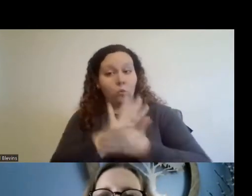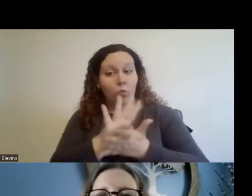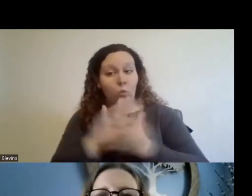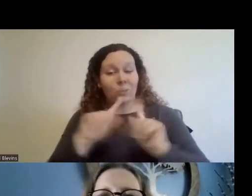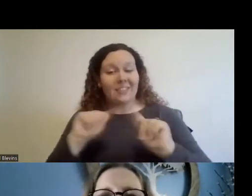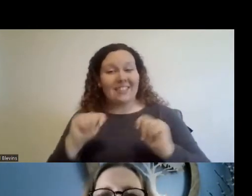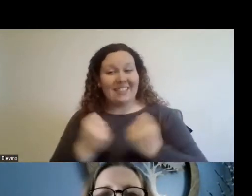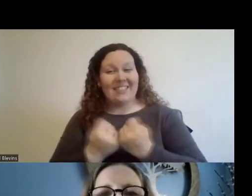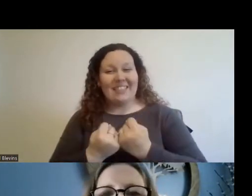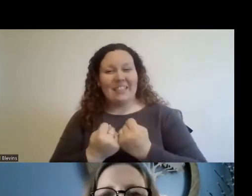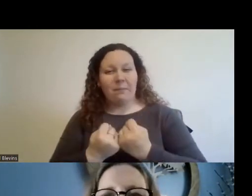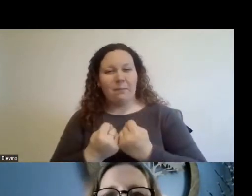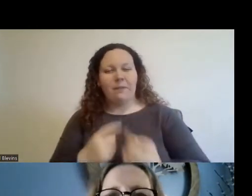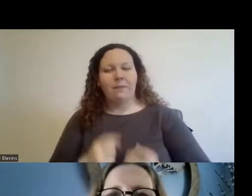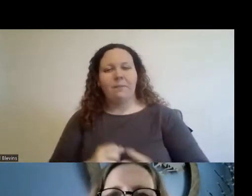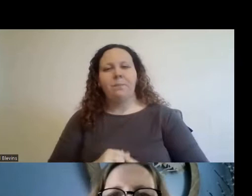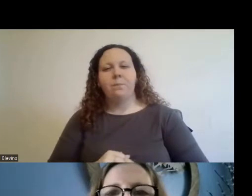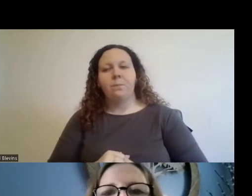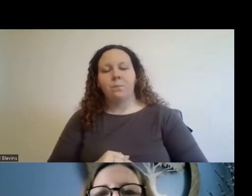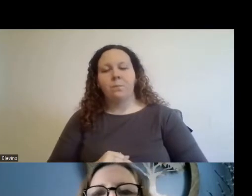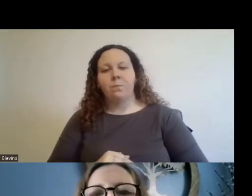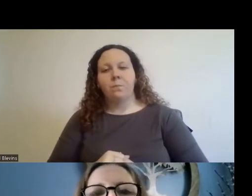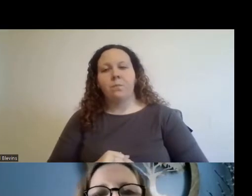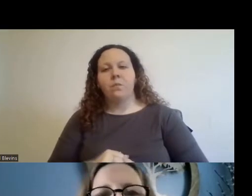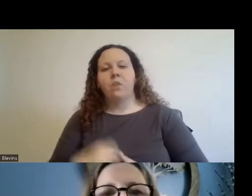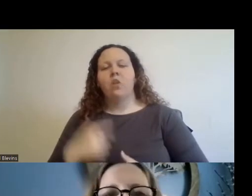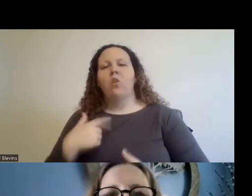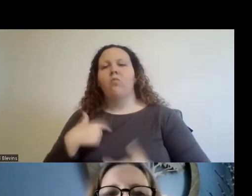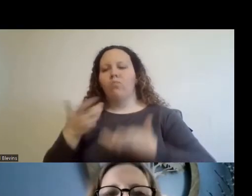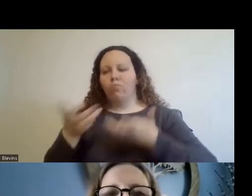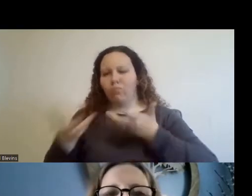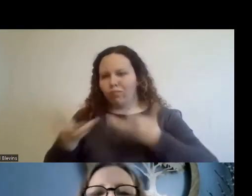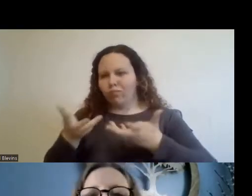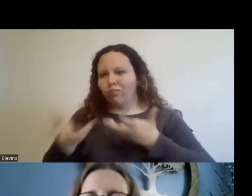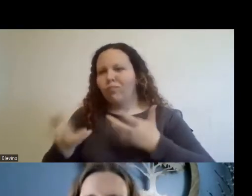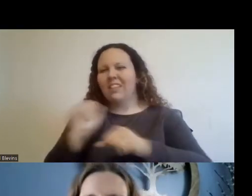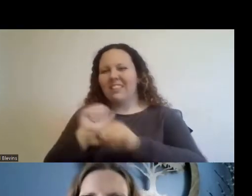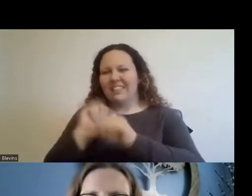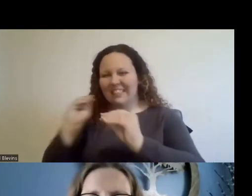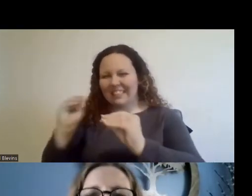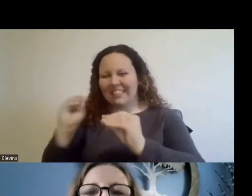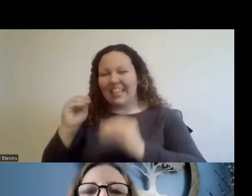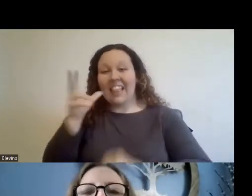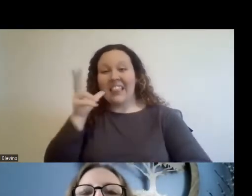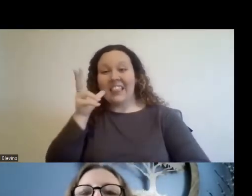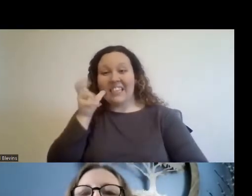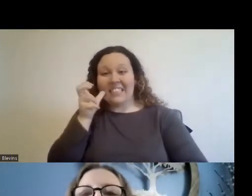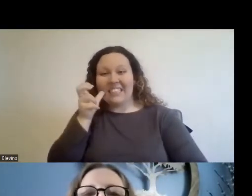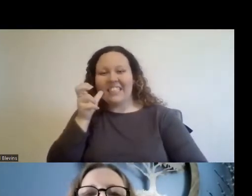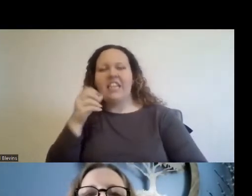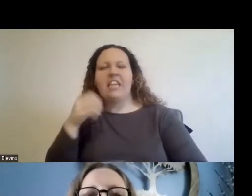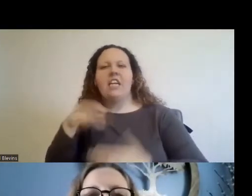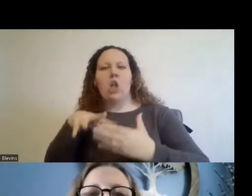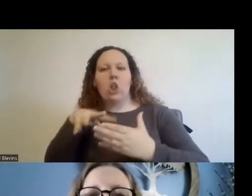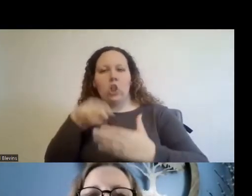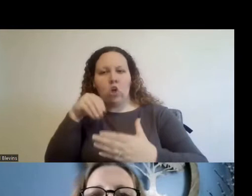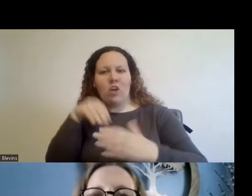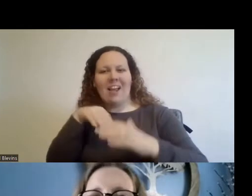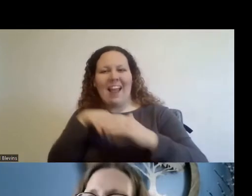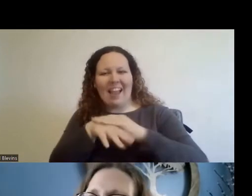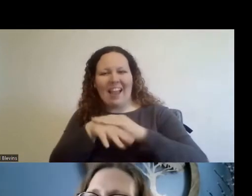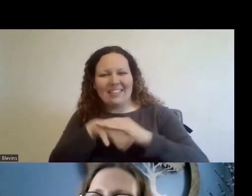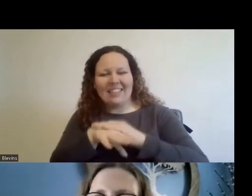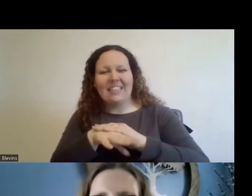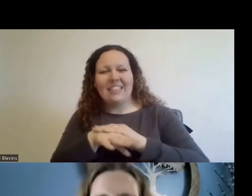and we facilitate listening, learning, and communication access. We monitor